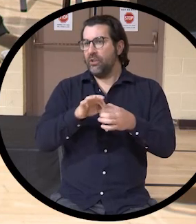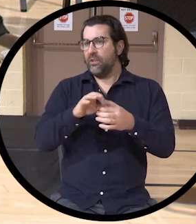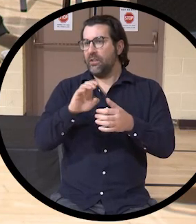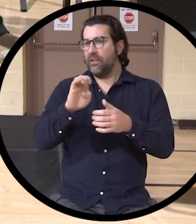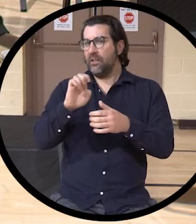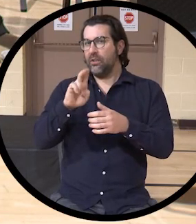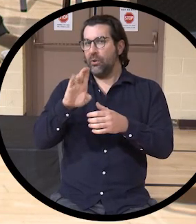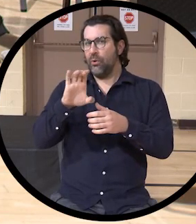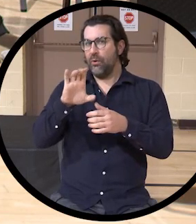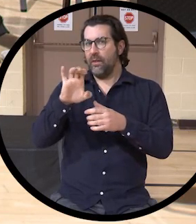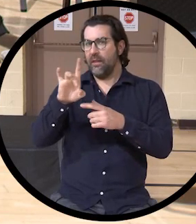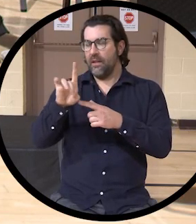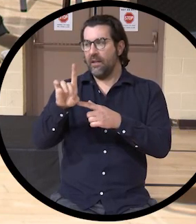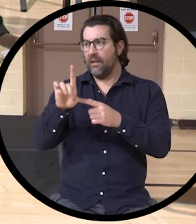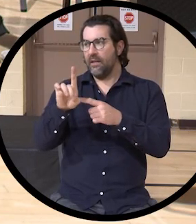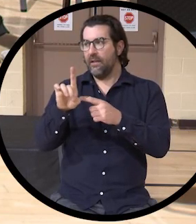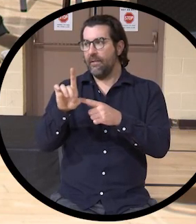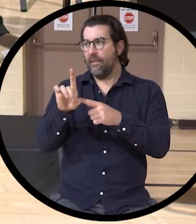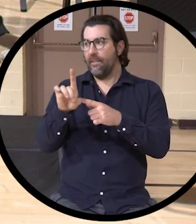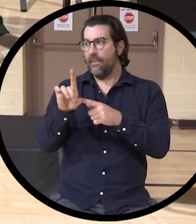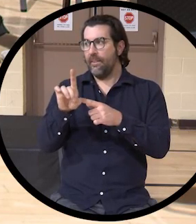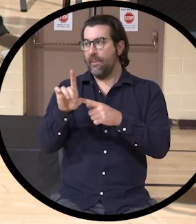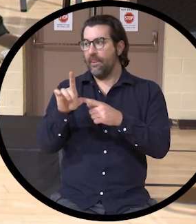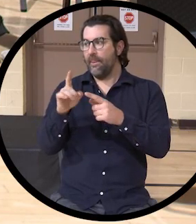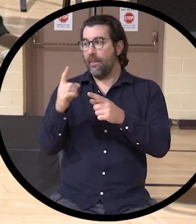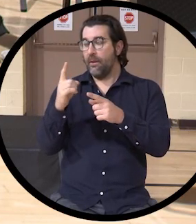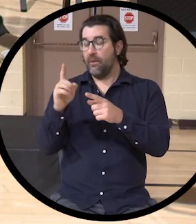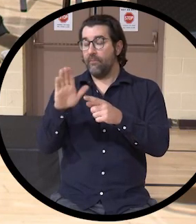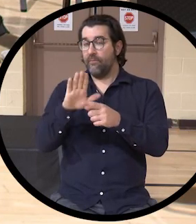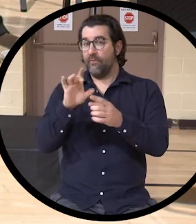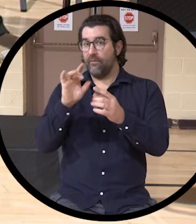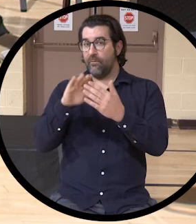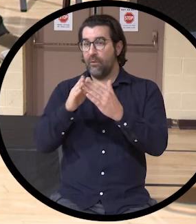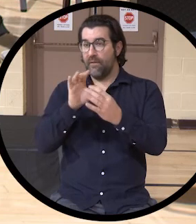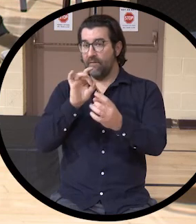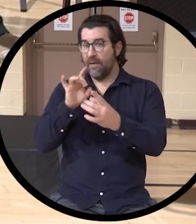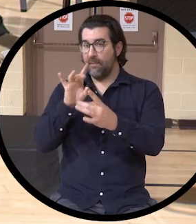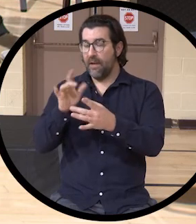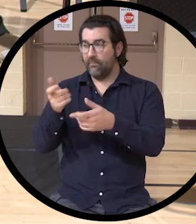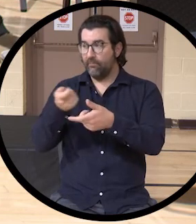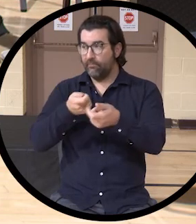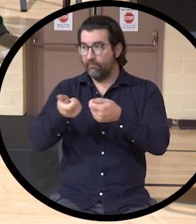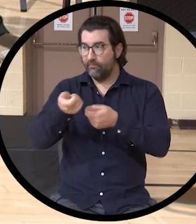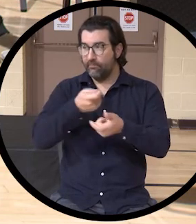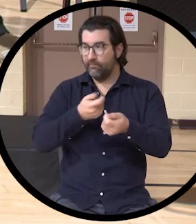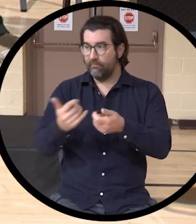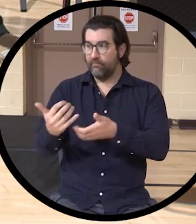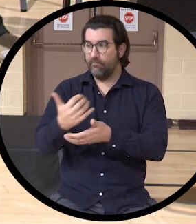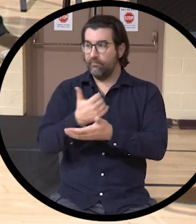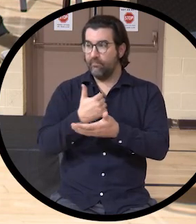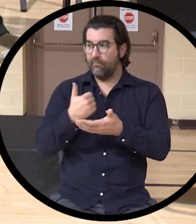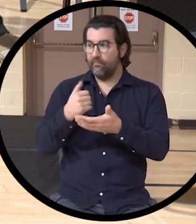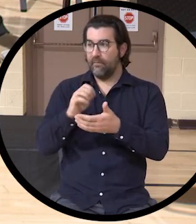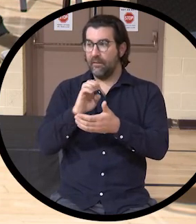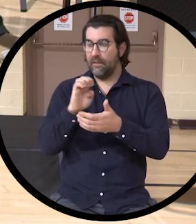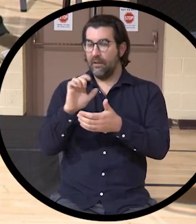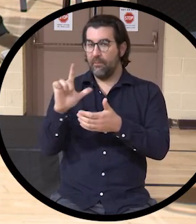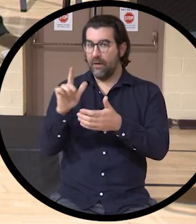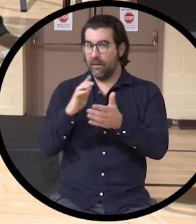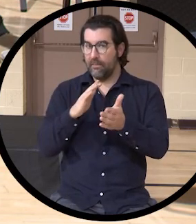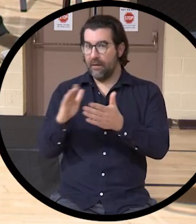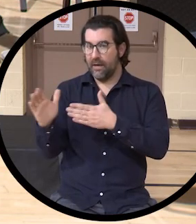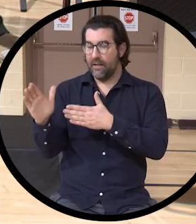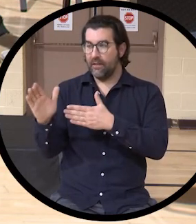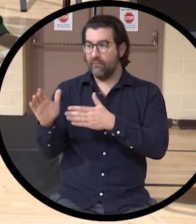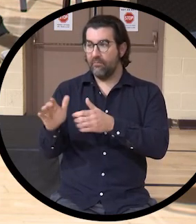and it was because of community input during some of our East Liberty planning or some of